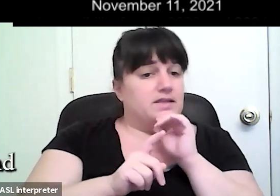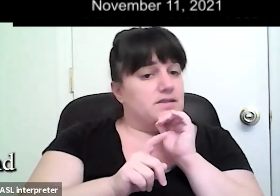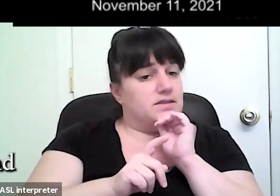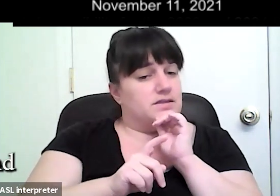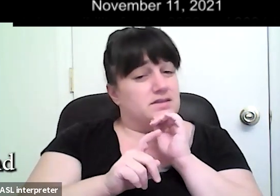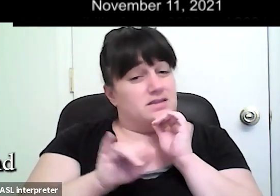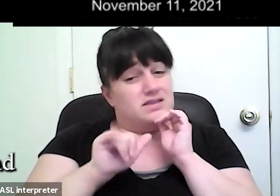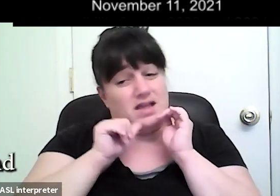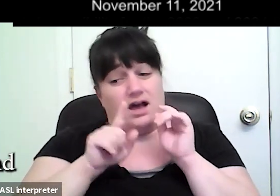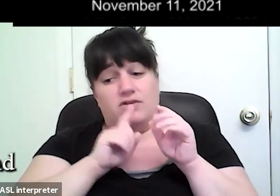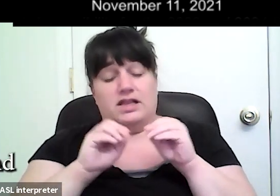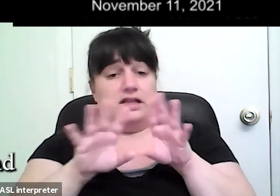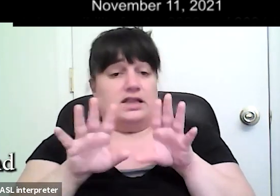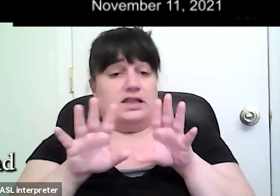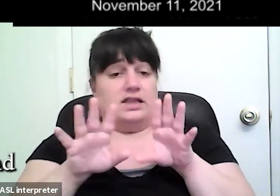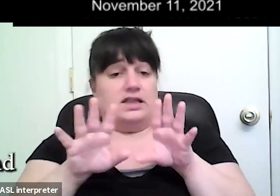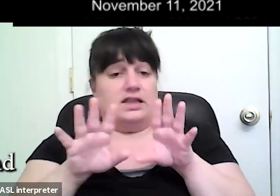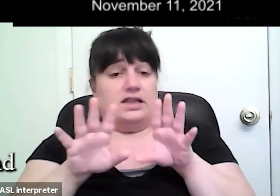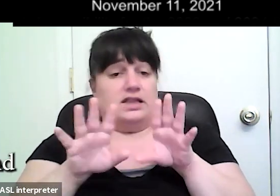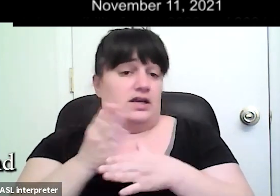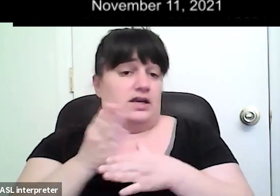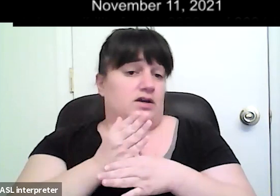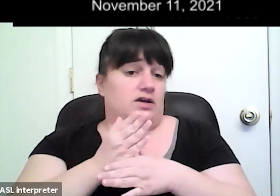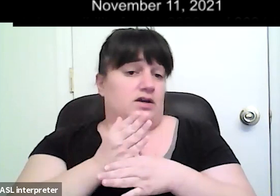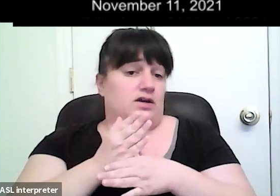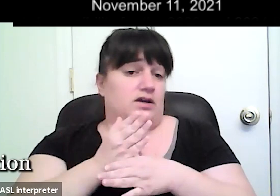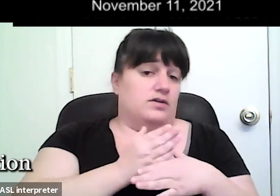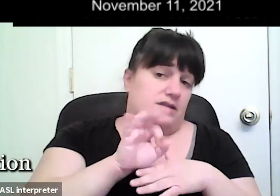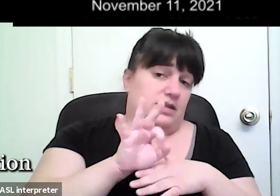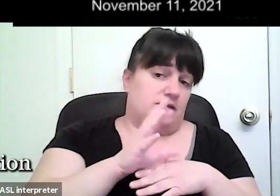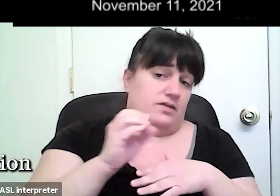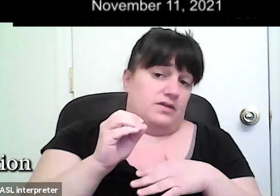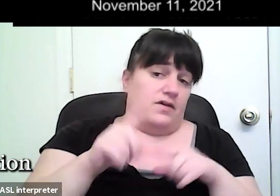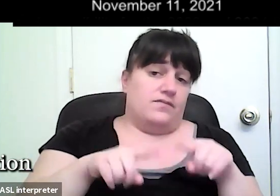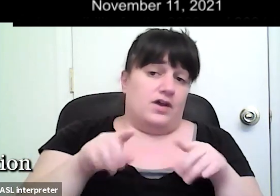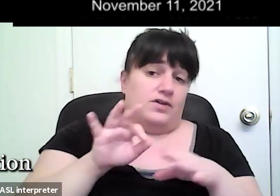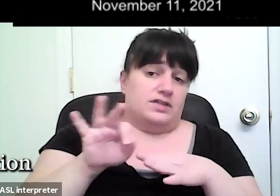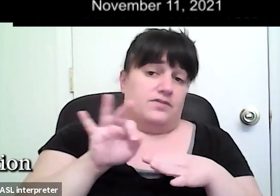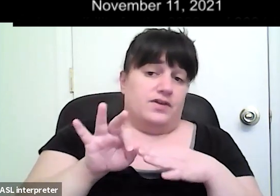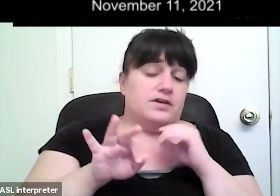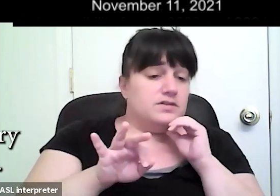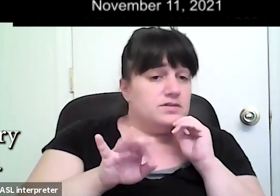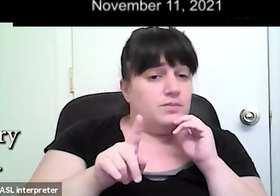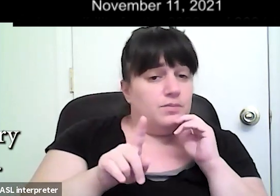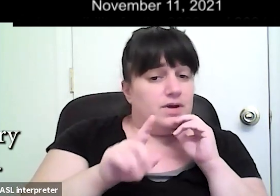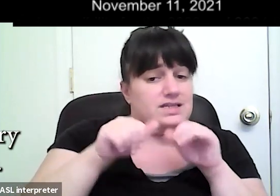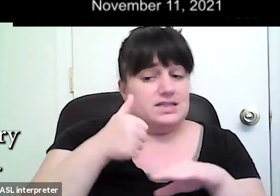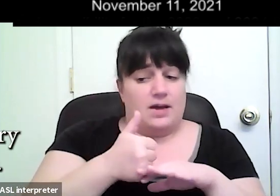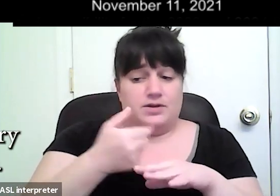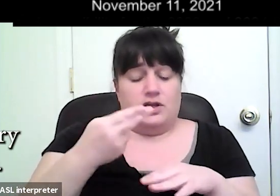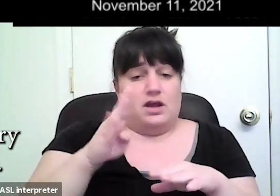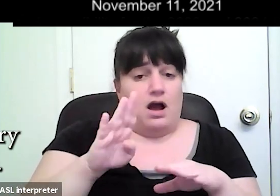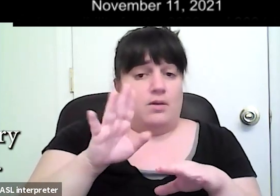sort of unclear between NSF and various fields, and but establishing hubs around the nation to create,